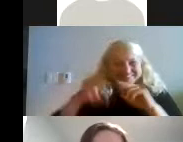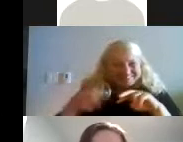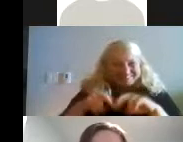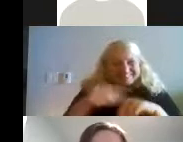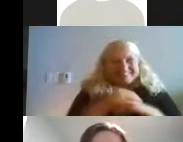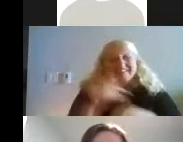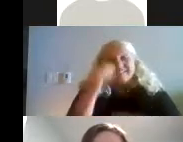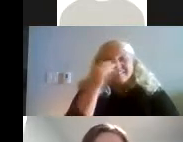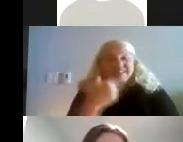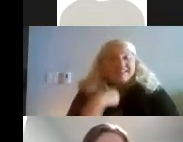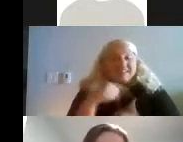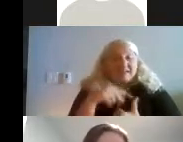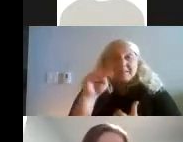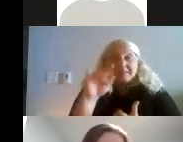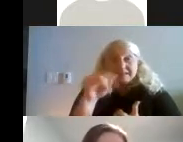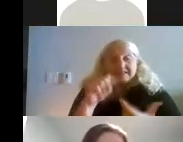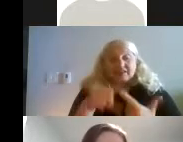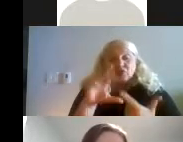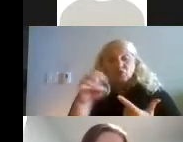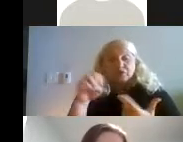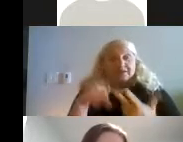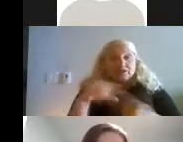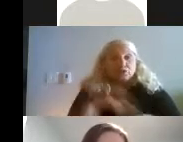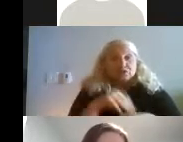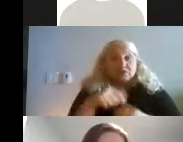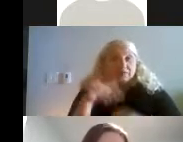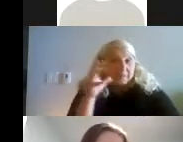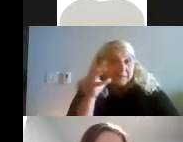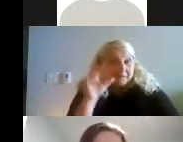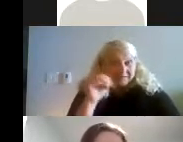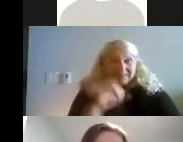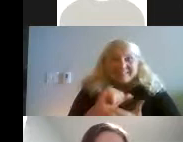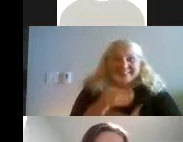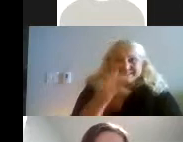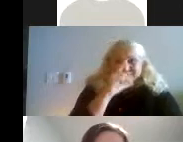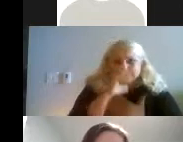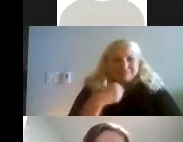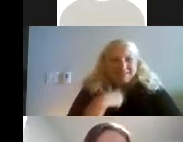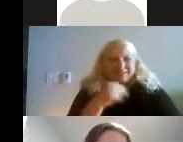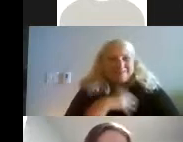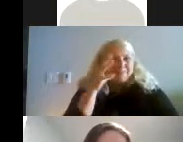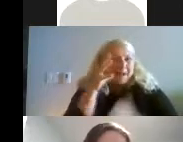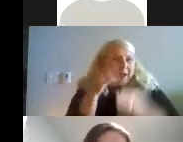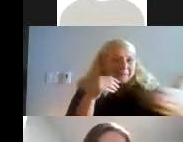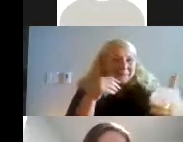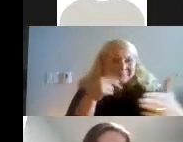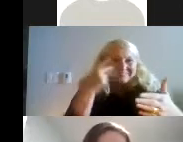I'm Métis and Cree and Swedish on my mom's side, and that first picture there is a picture of me and my mom.